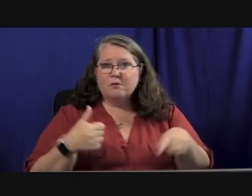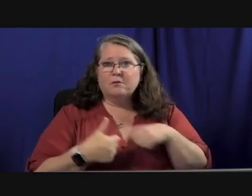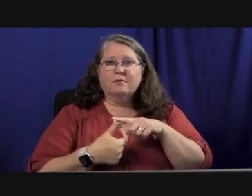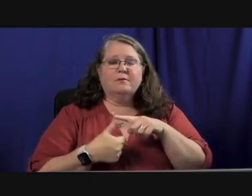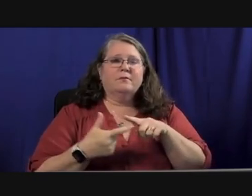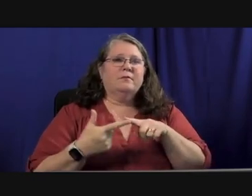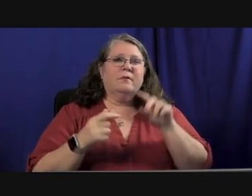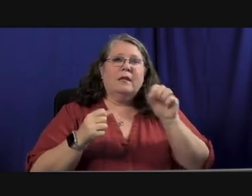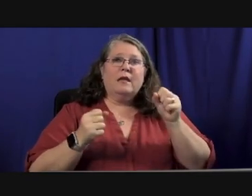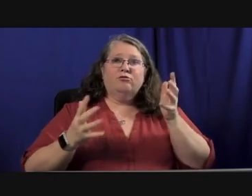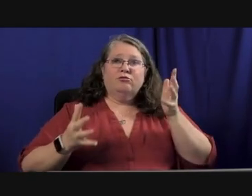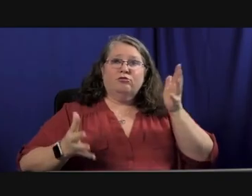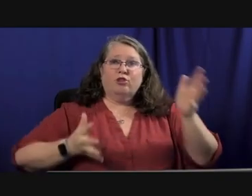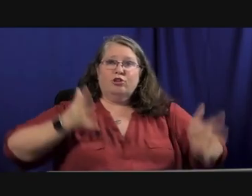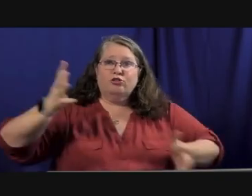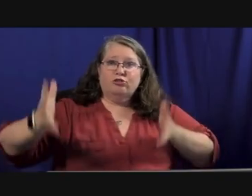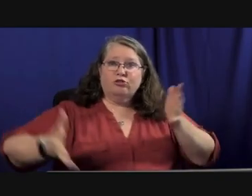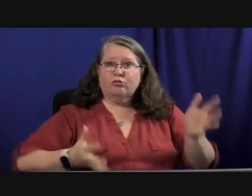Sign Language,